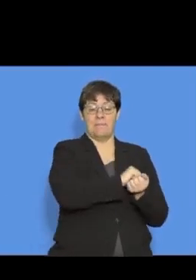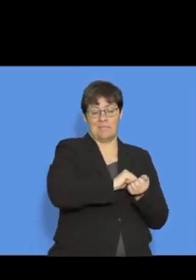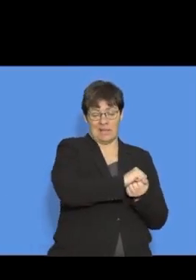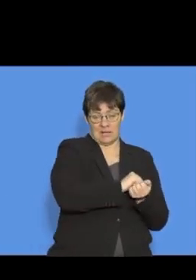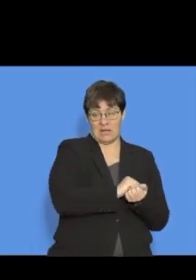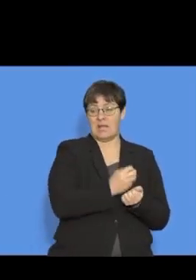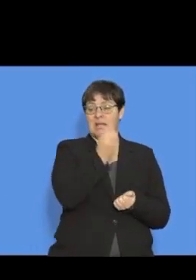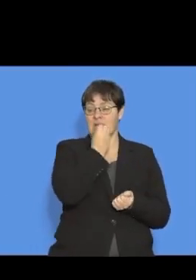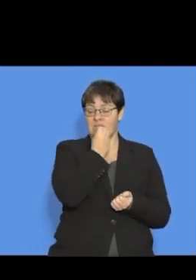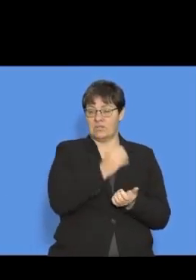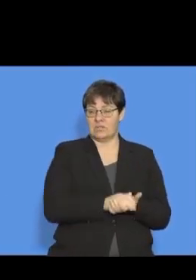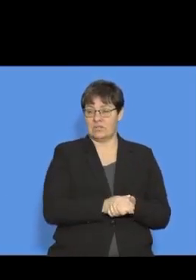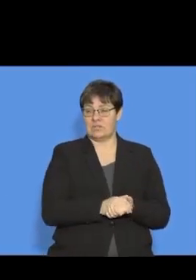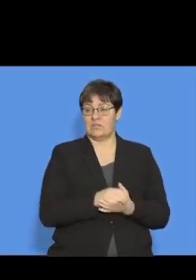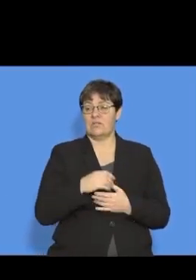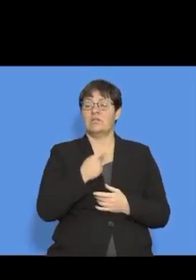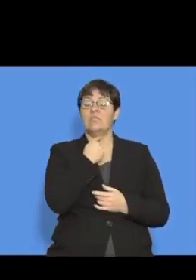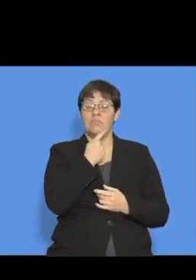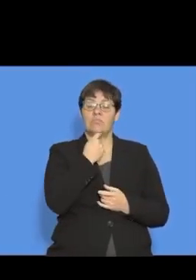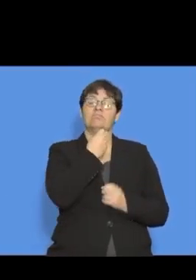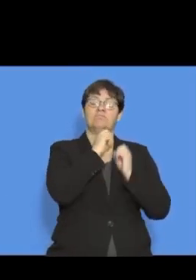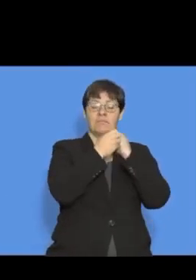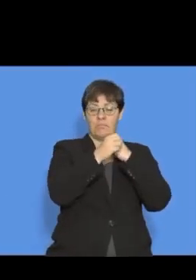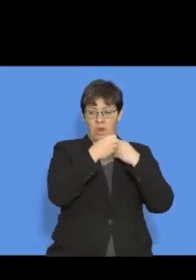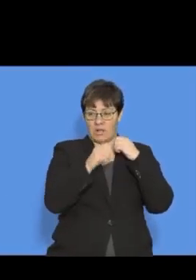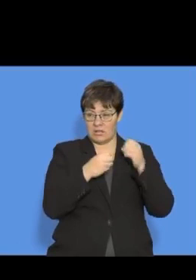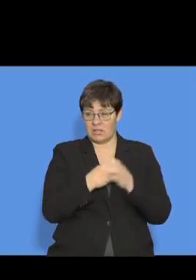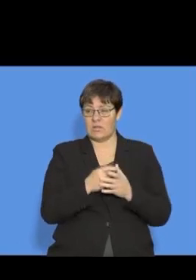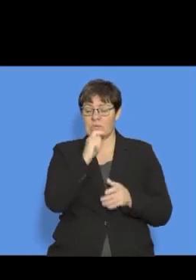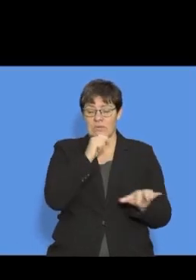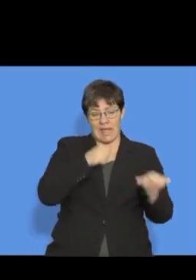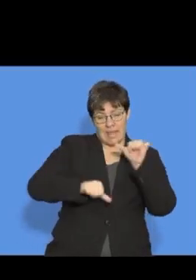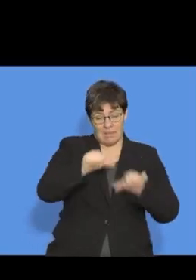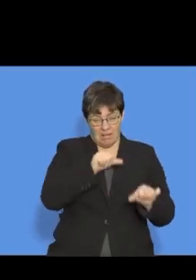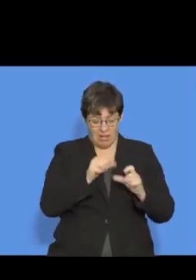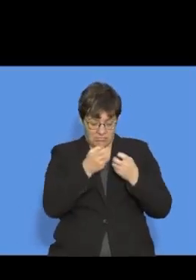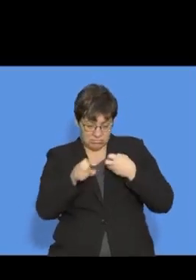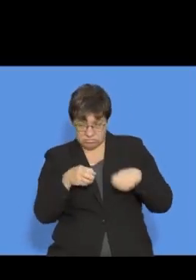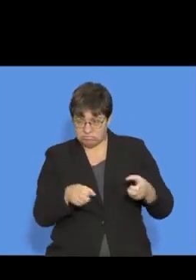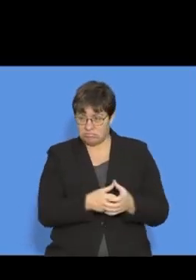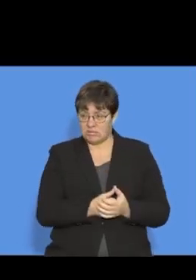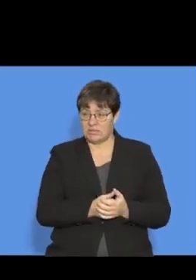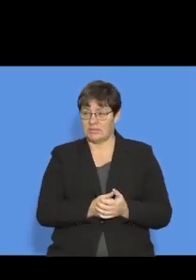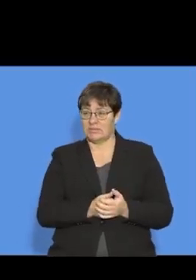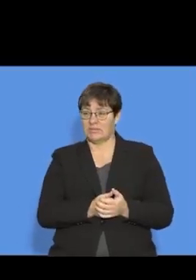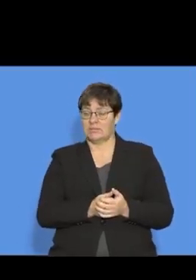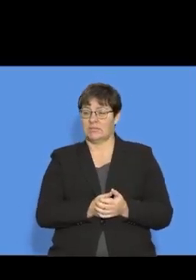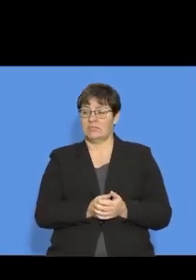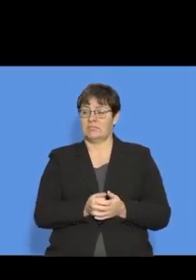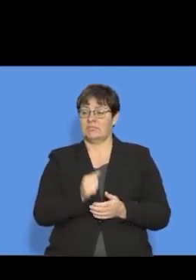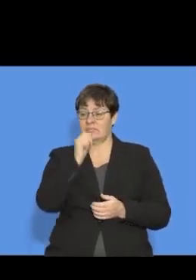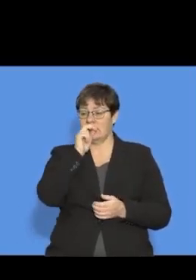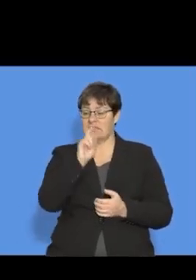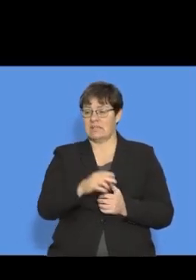during digestion. Then the pieces of food are broken down using chemical digestion, as we mentioned there. We then